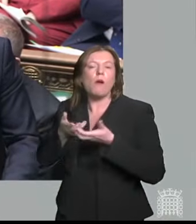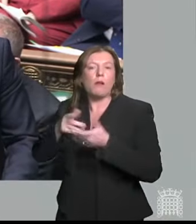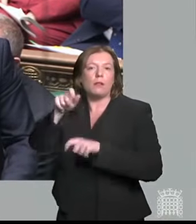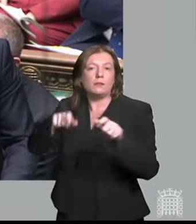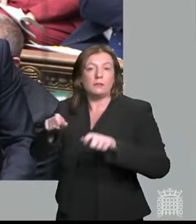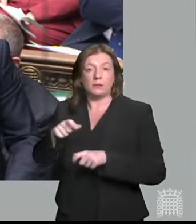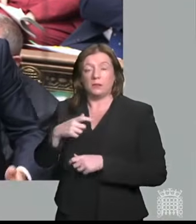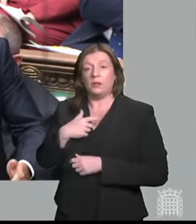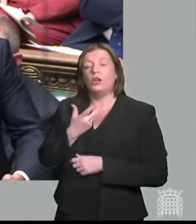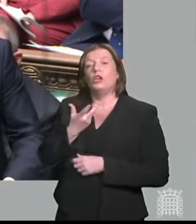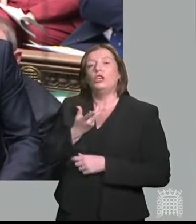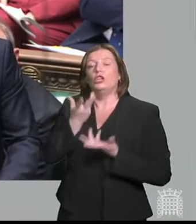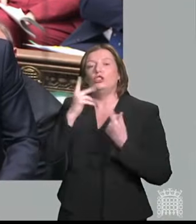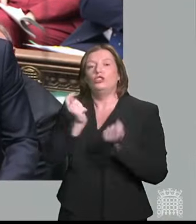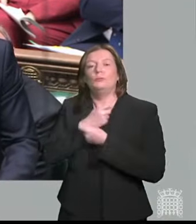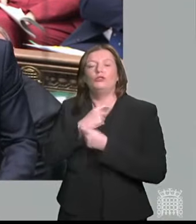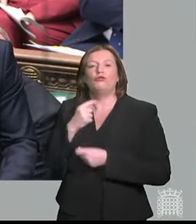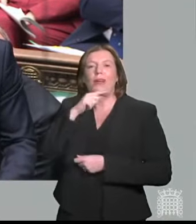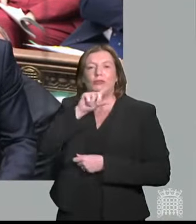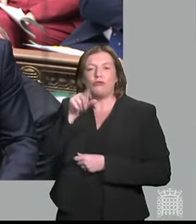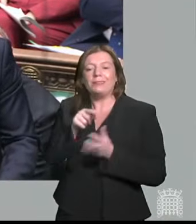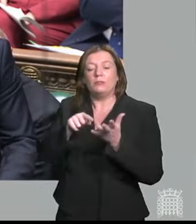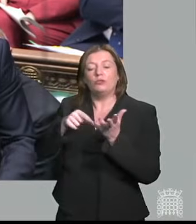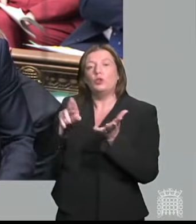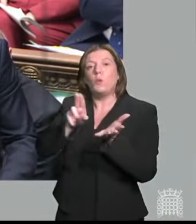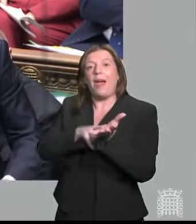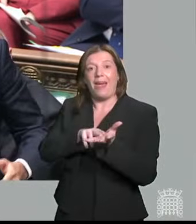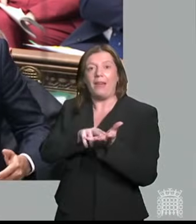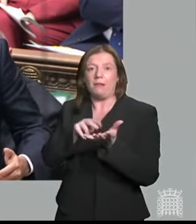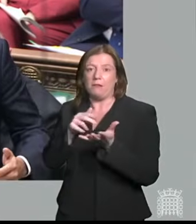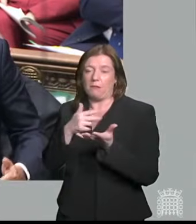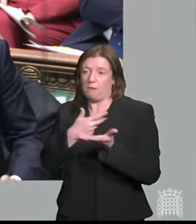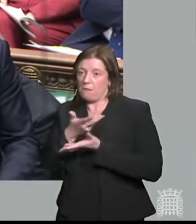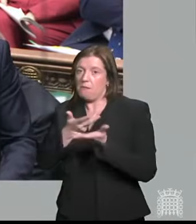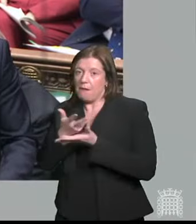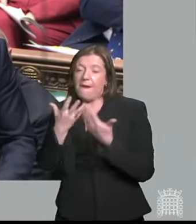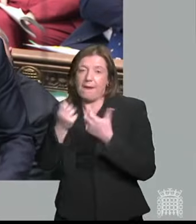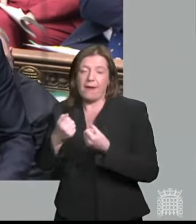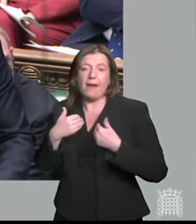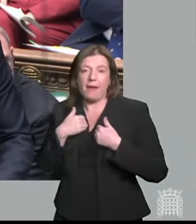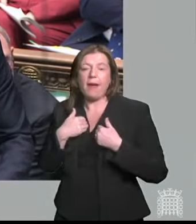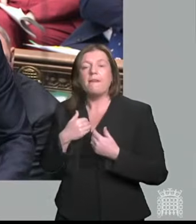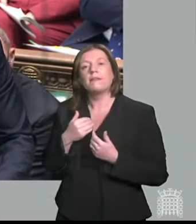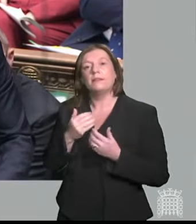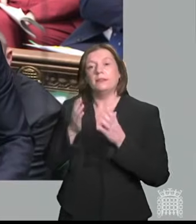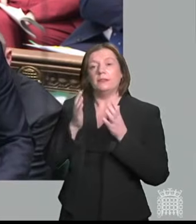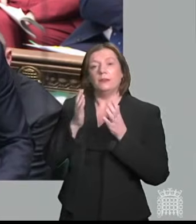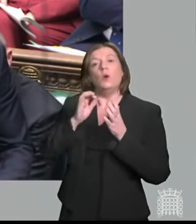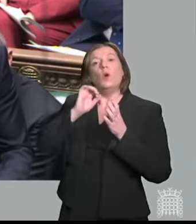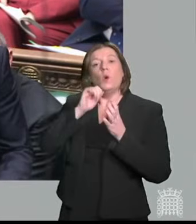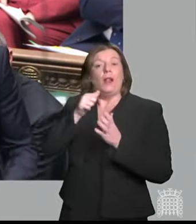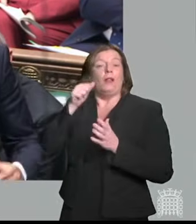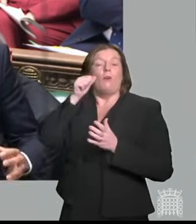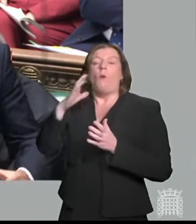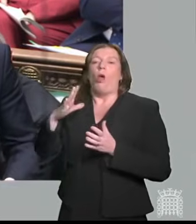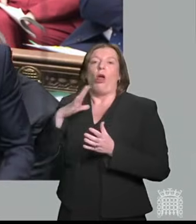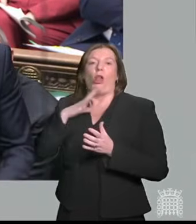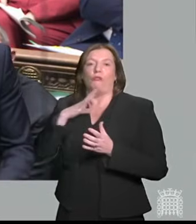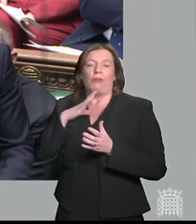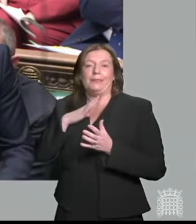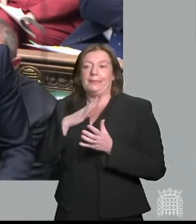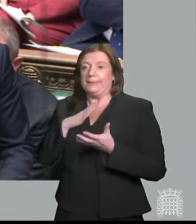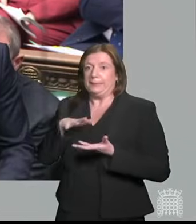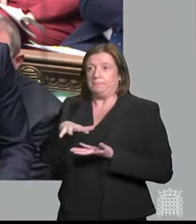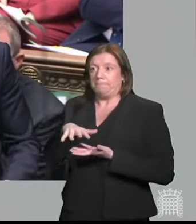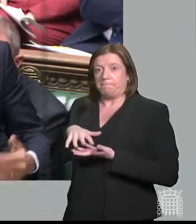the Egyptian Red Crescent and the UN on the ground. There will be a significant logistical challenge in